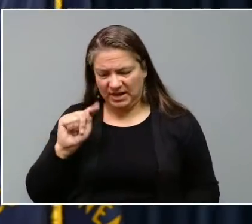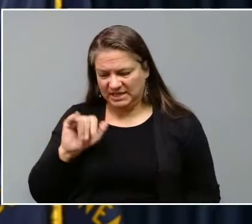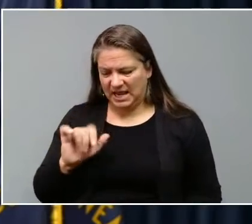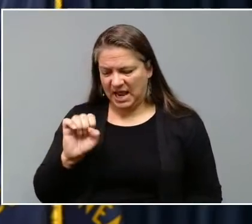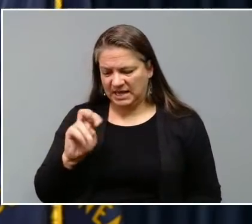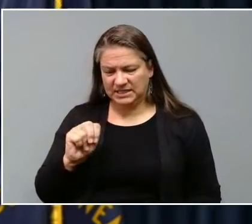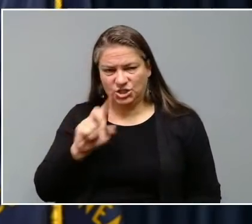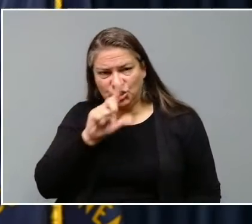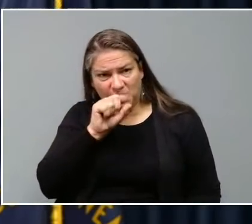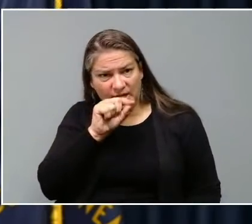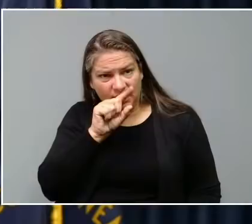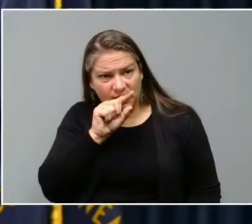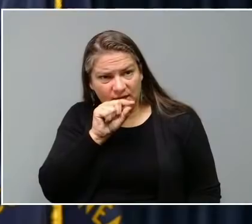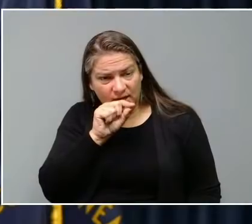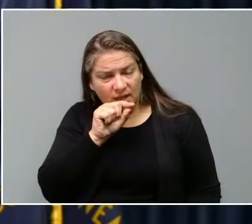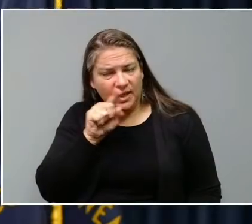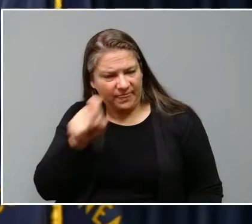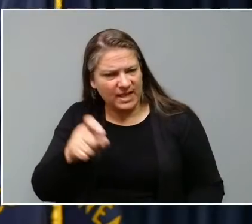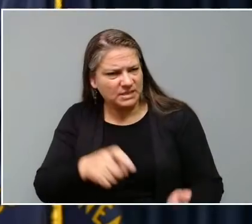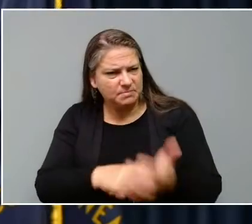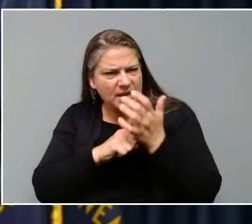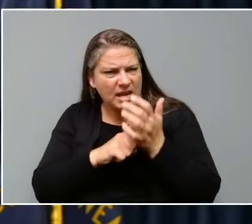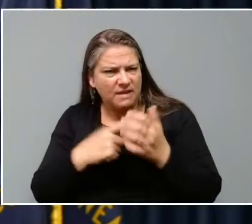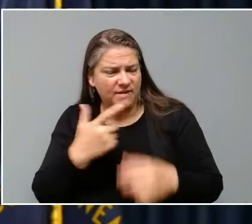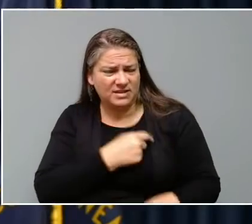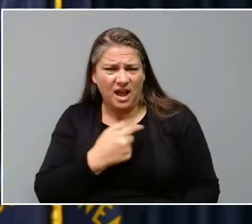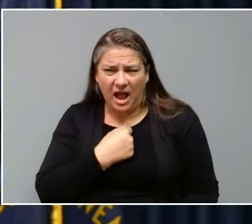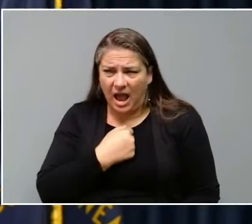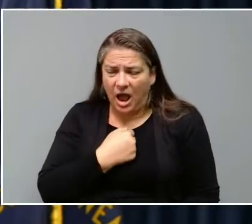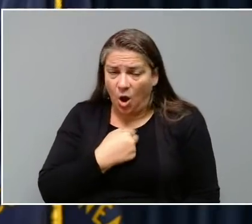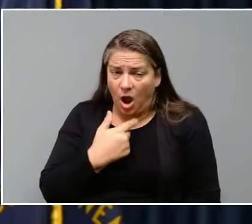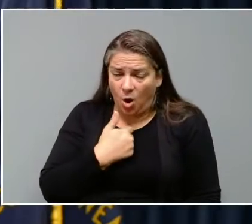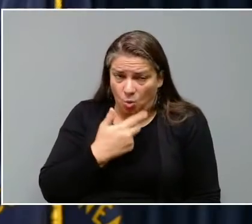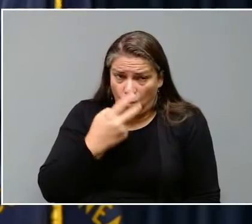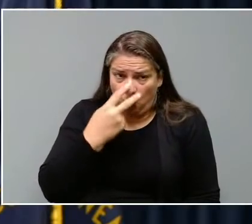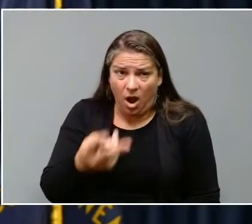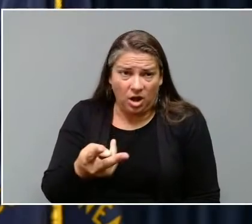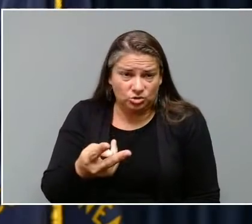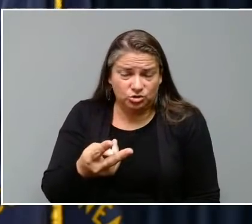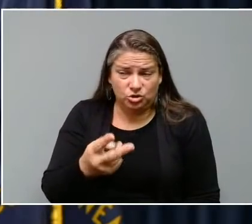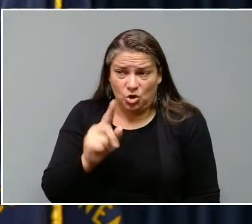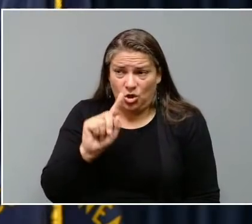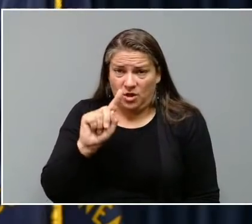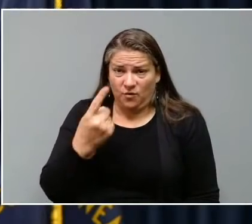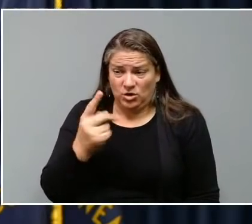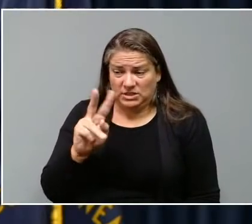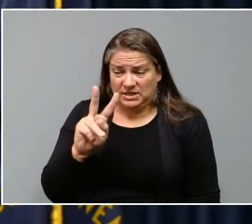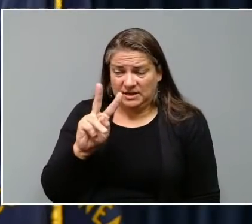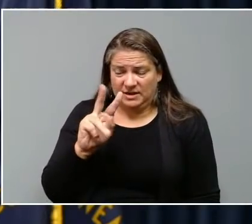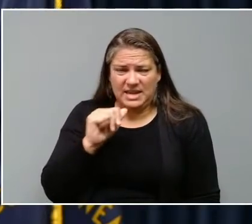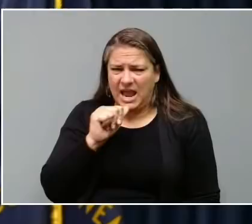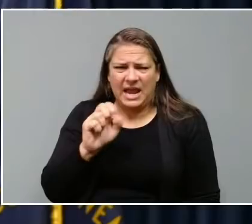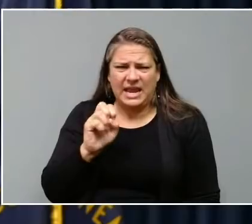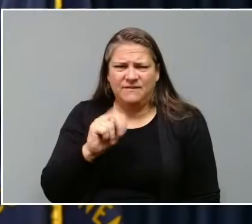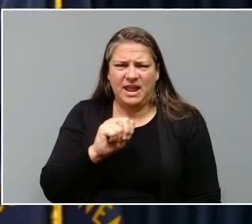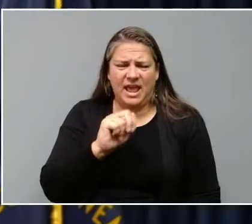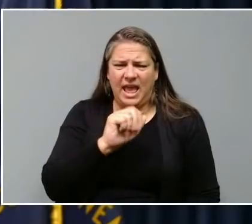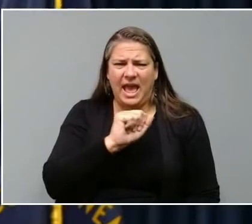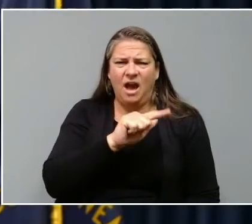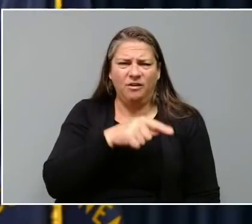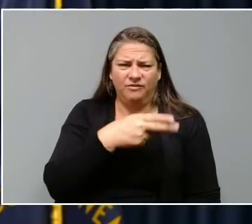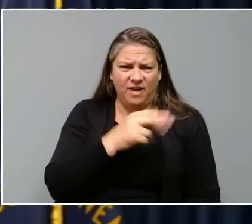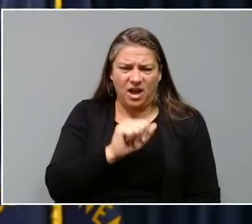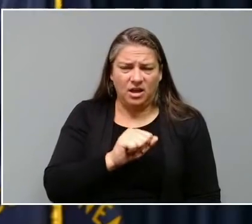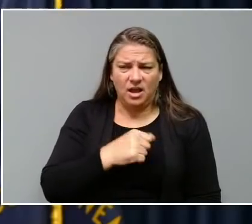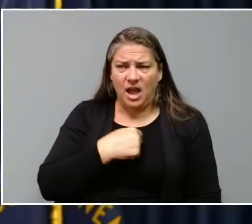also has mandated the vaccines. I watched just the first variant, not even the Alpha variant, ravage